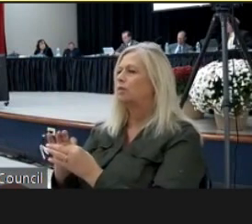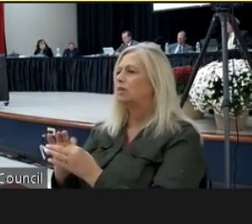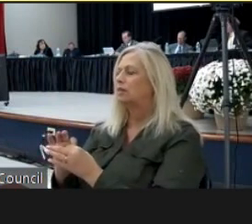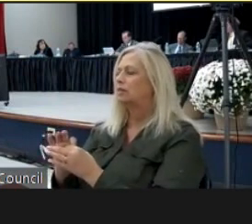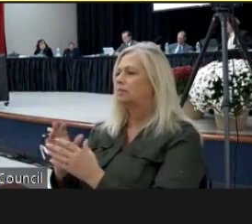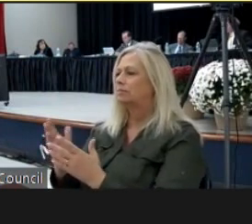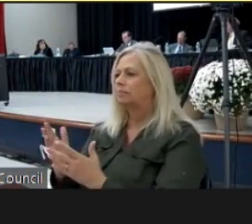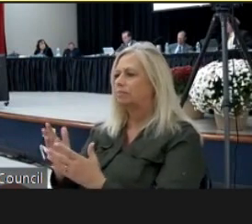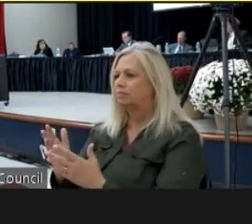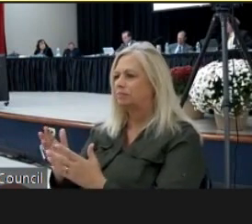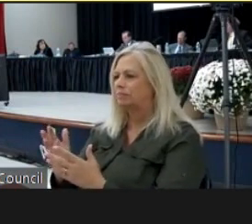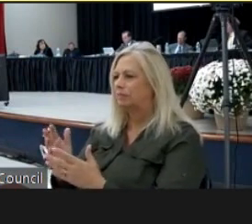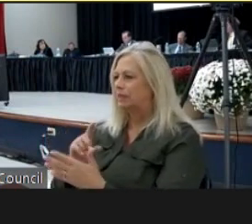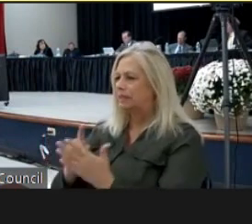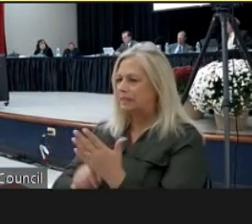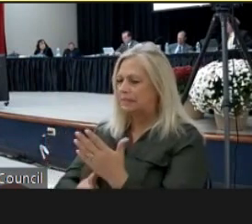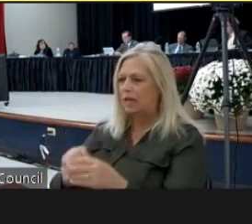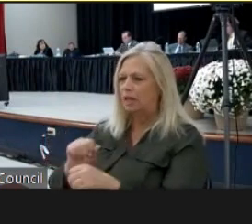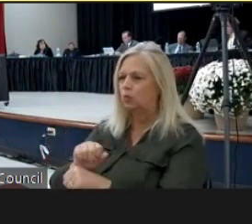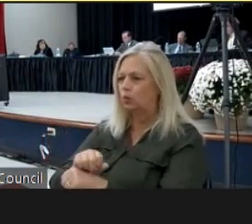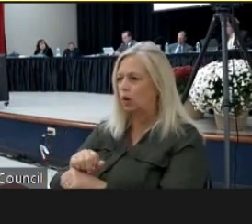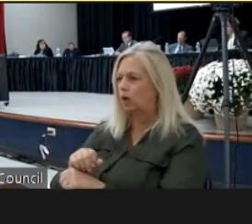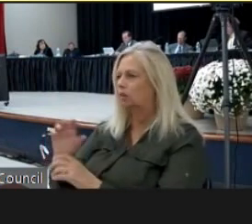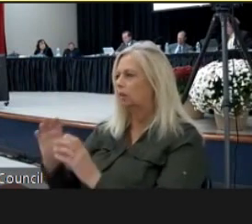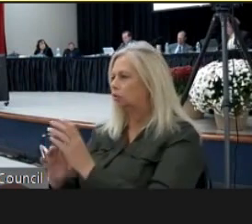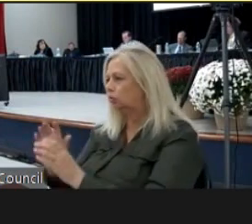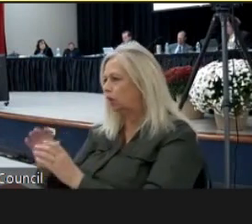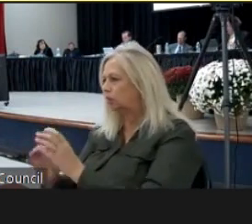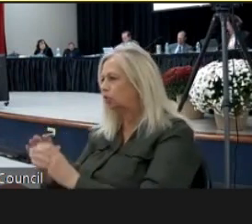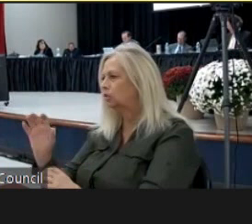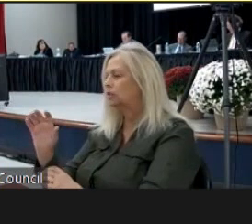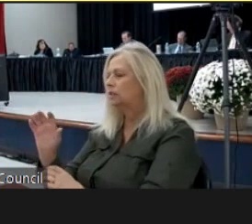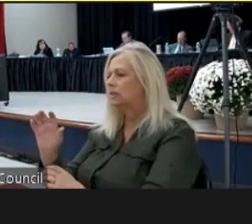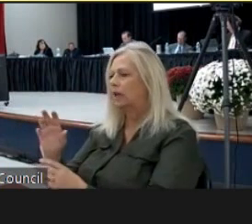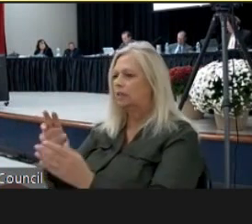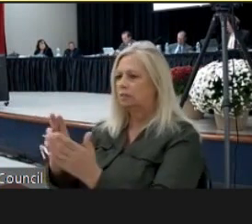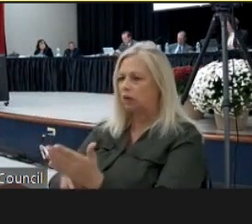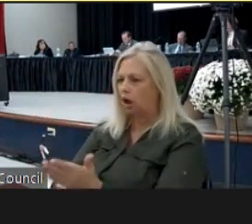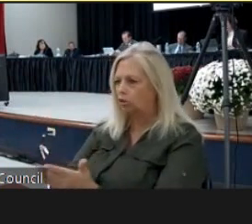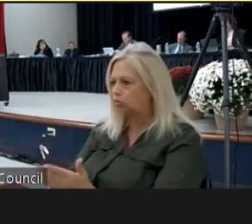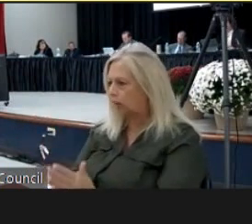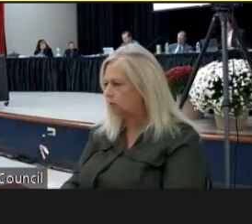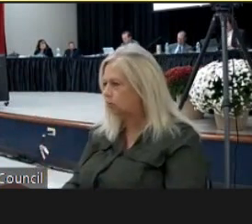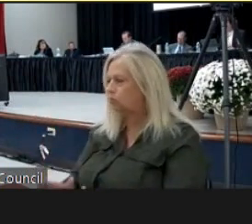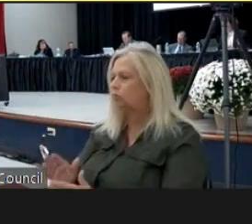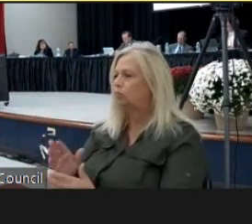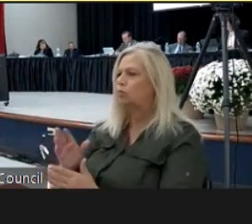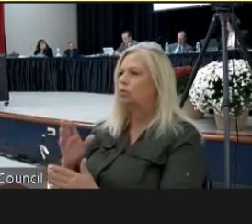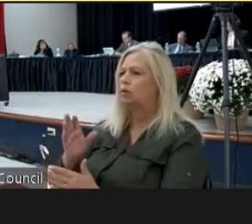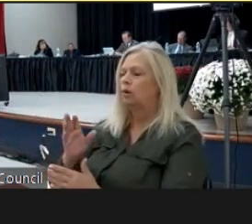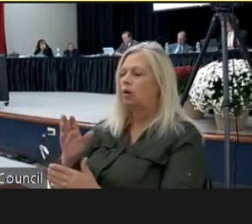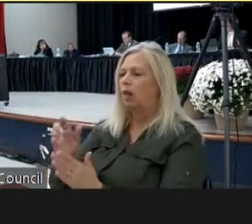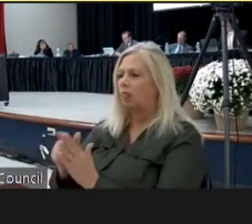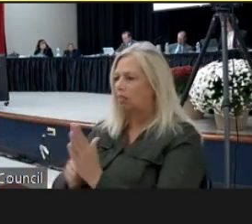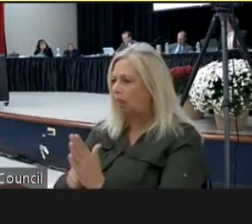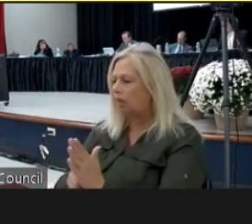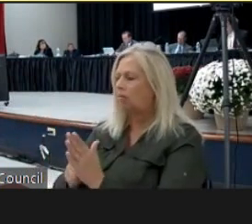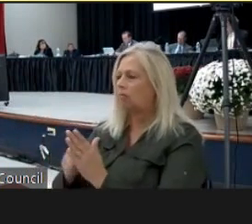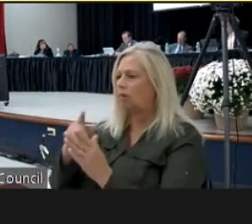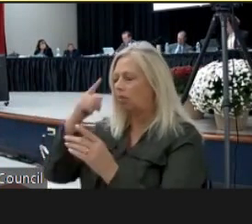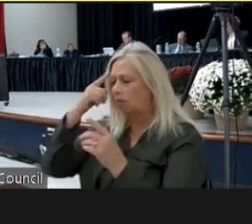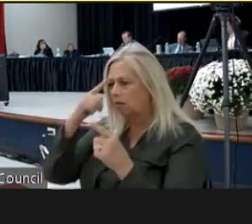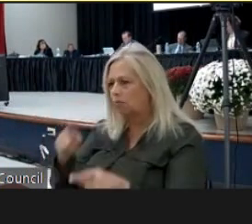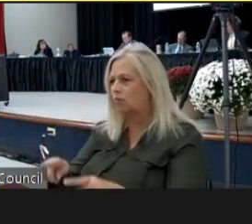engineering and design work, and the construction, and the contracting, and the legal agreements, and there's a lot of moving parts to this, and